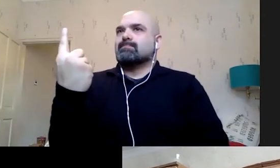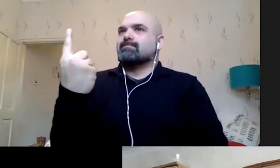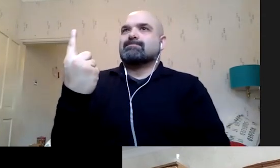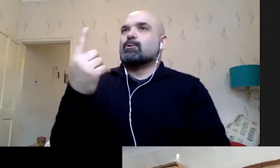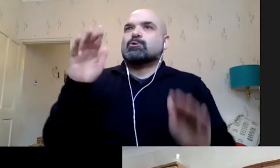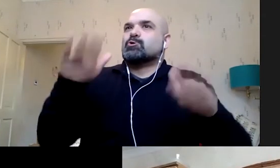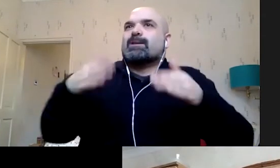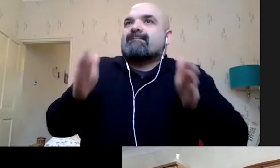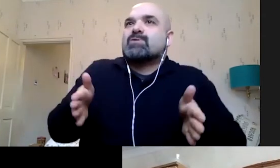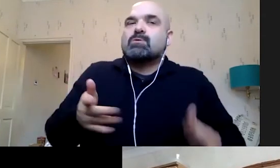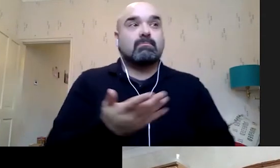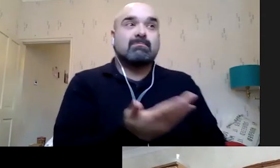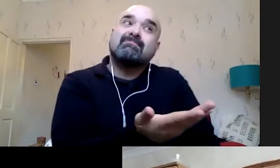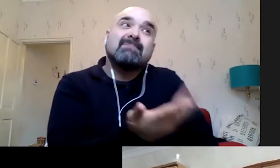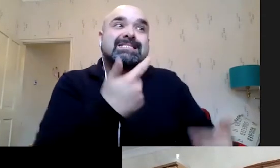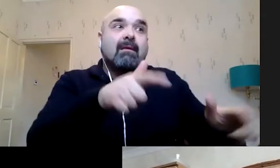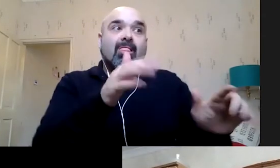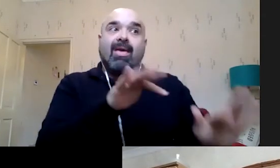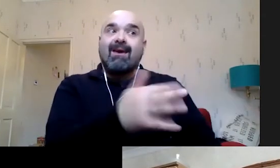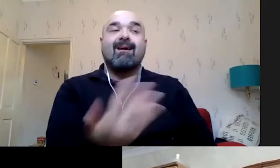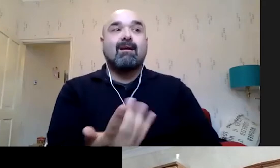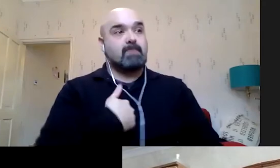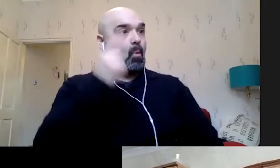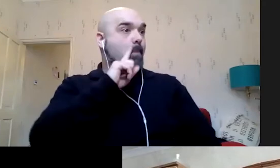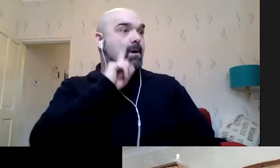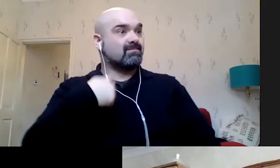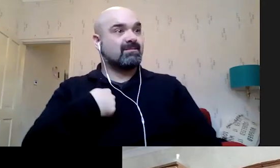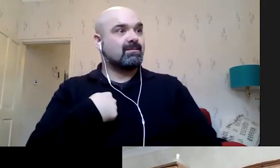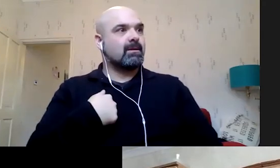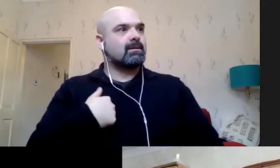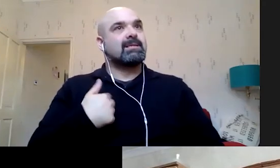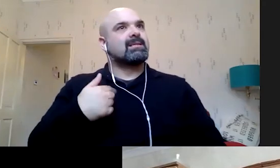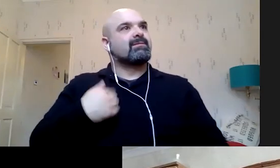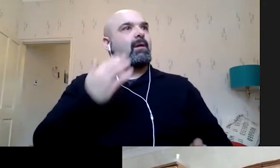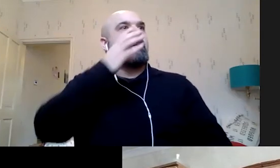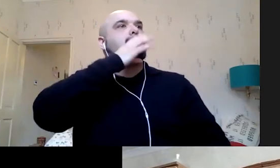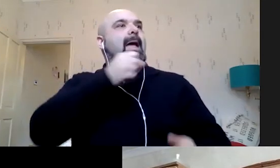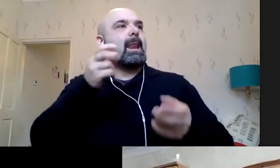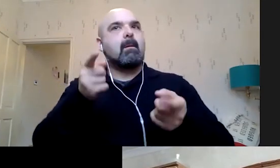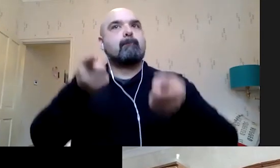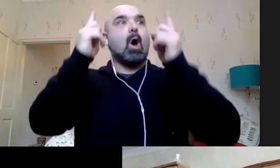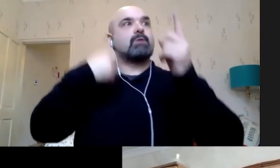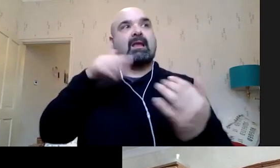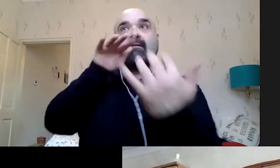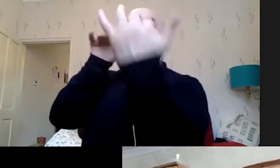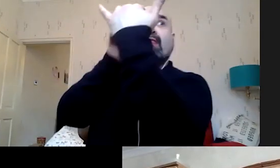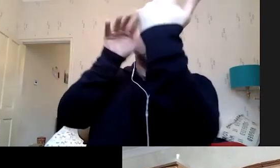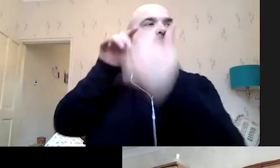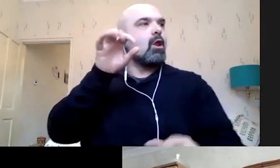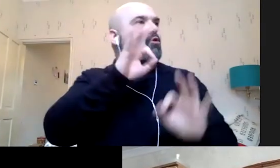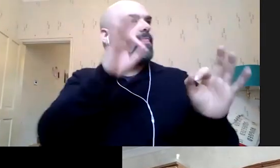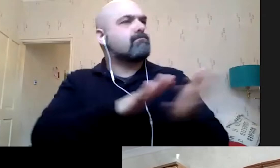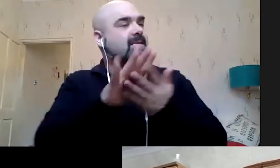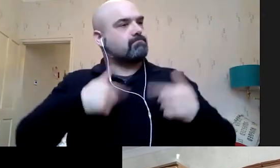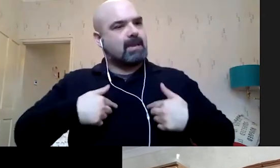but it's still there. Yeah, I mean, you know, as a woman, if you don't flirt with your male boss, does that mean you don't get promoted?